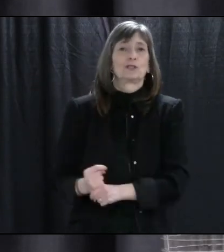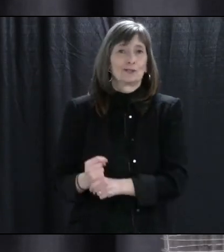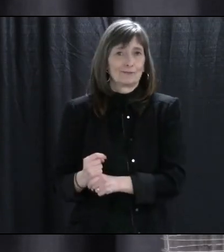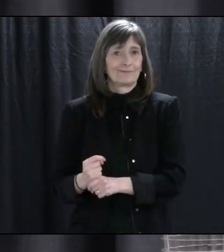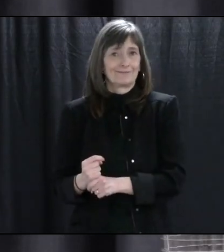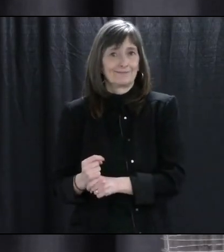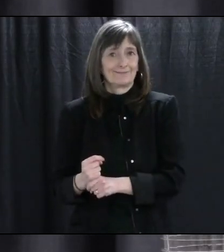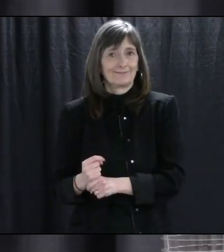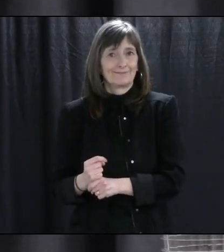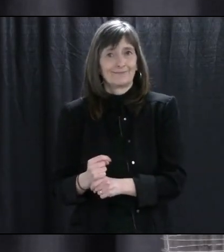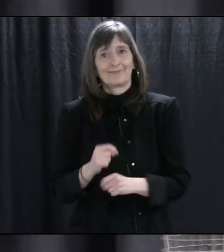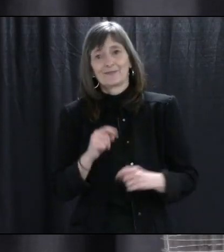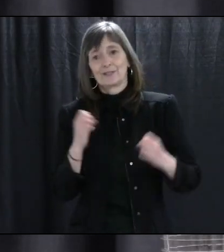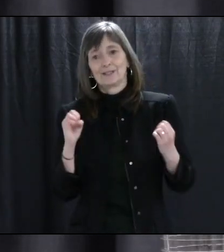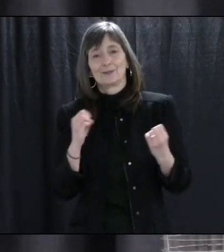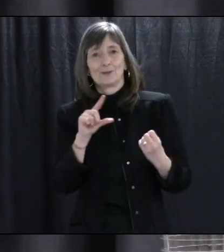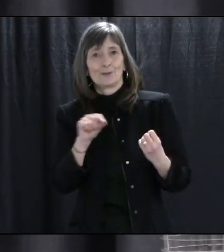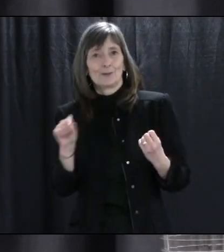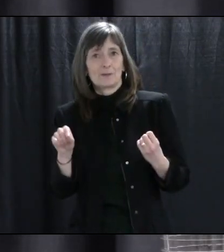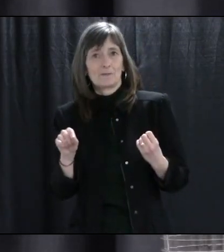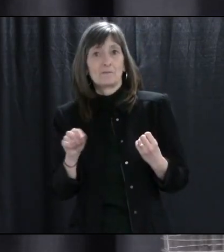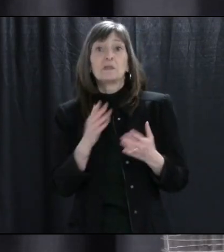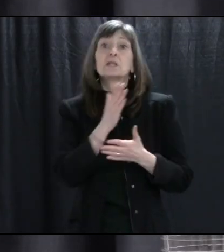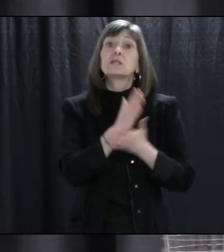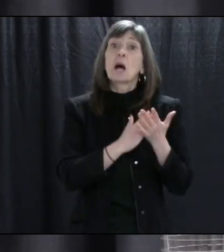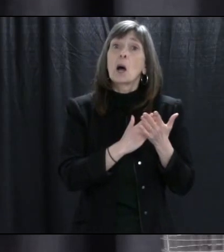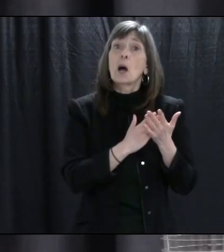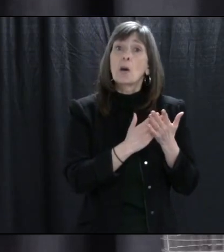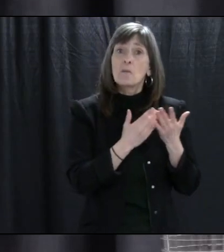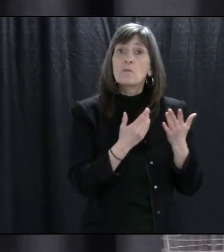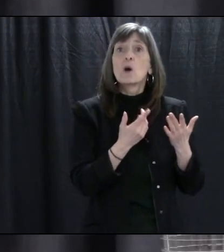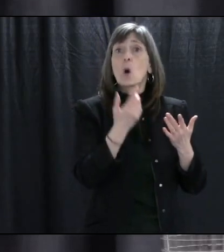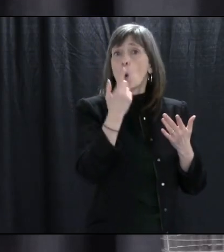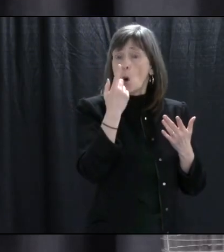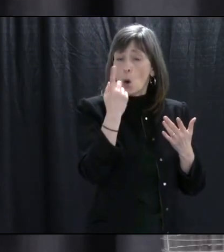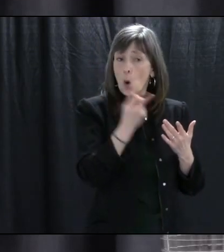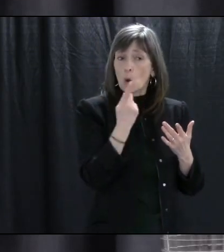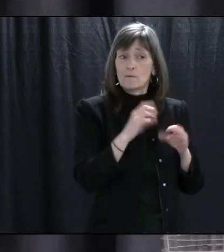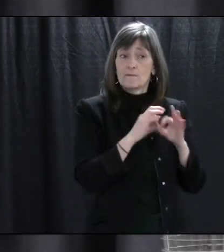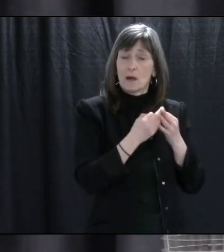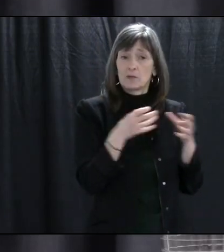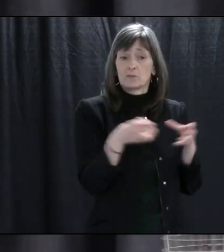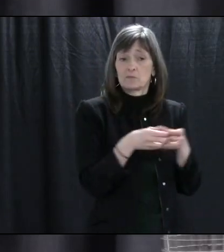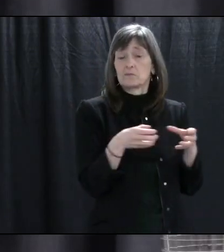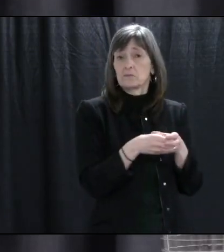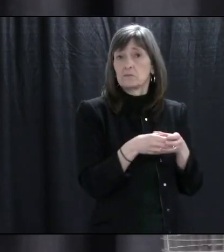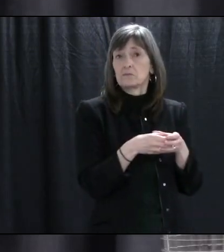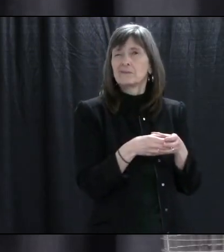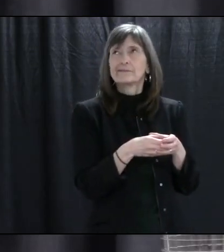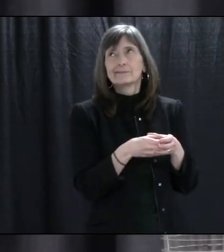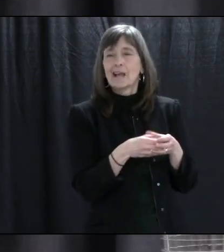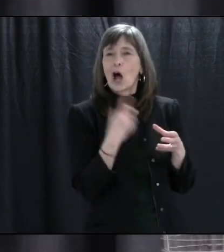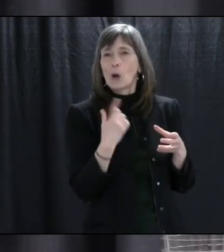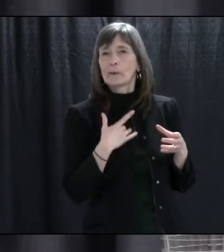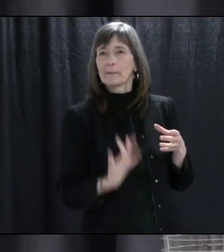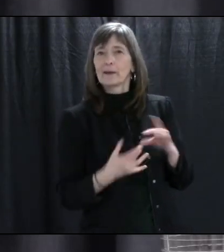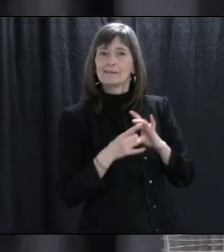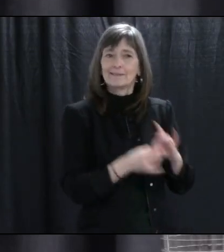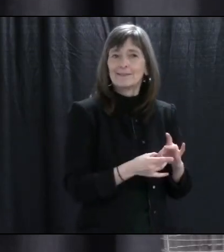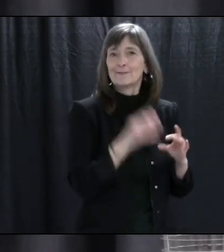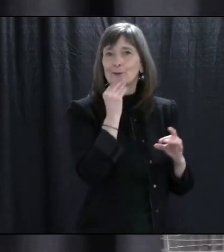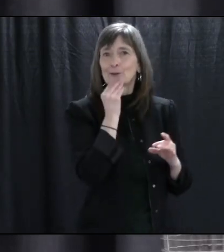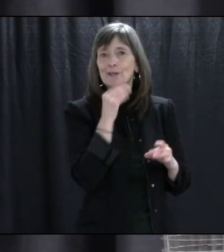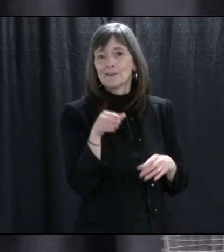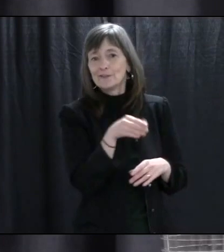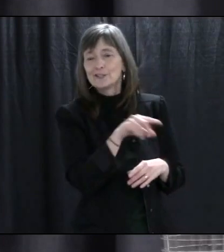2020. For others, it's more of a family occasion, and it always seems to relate to food. It's fish and